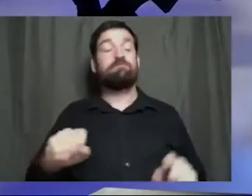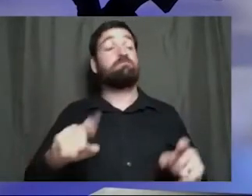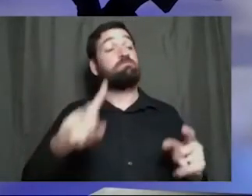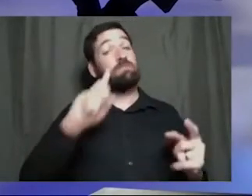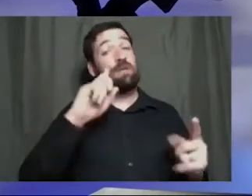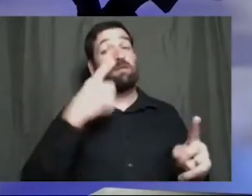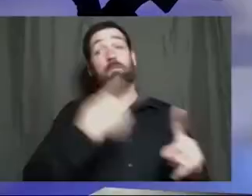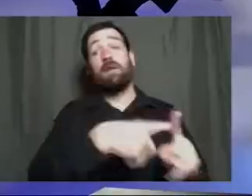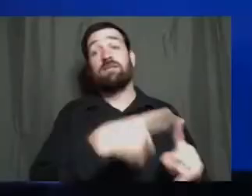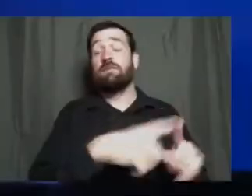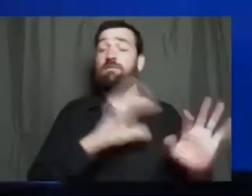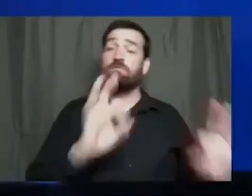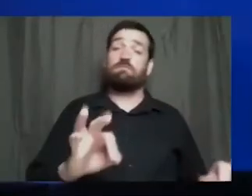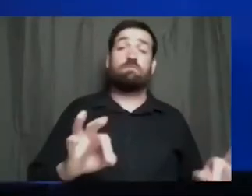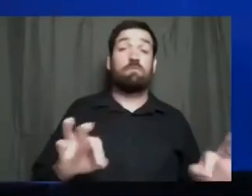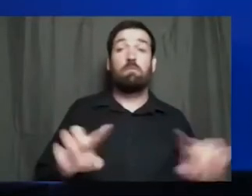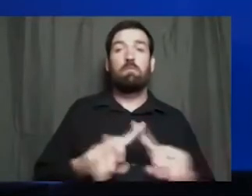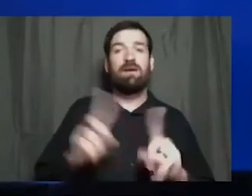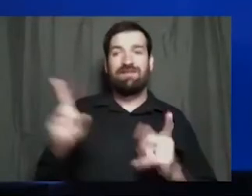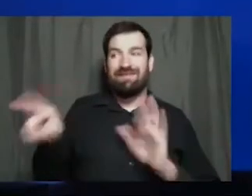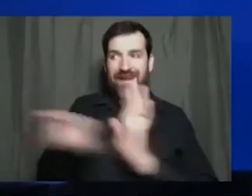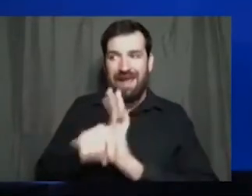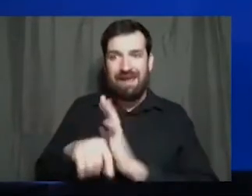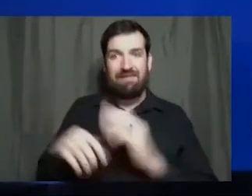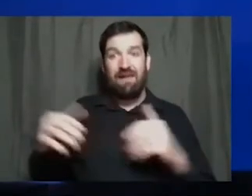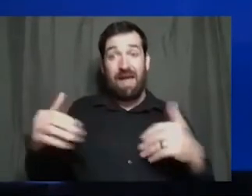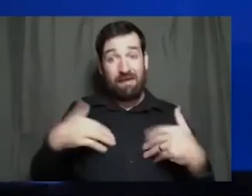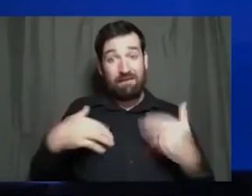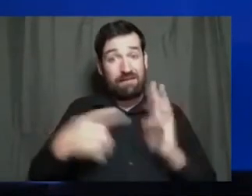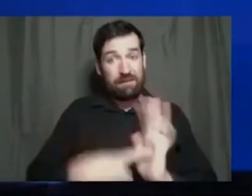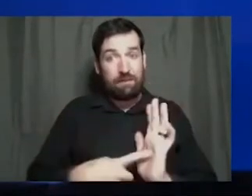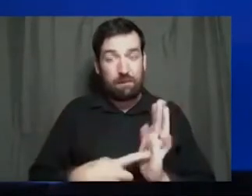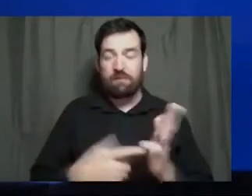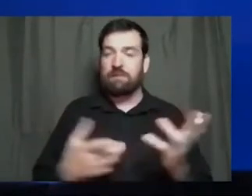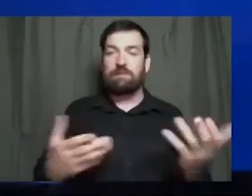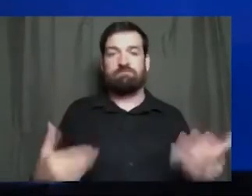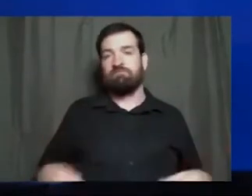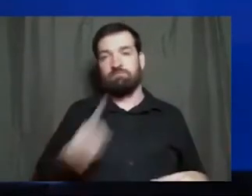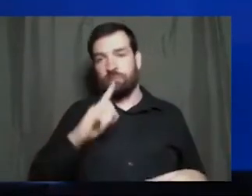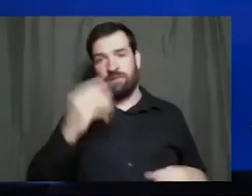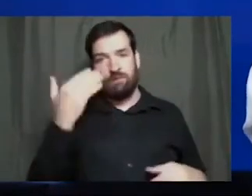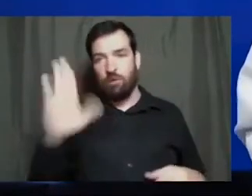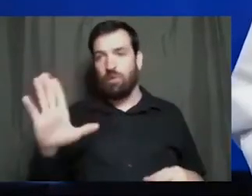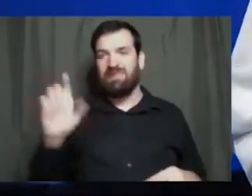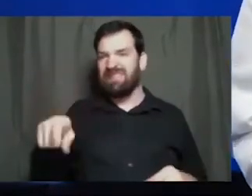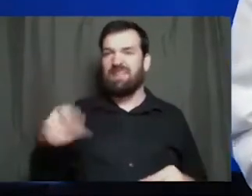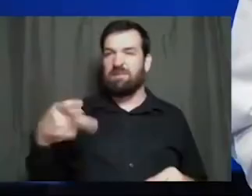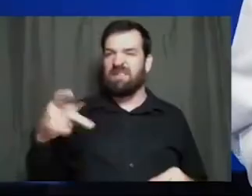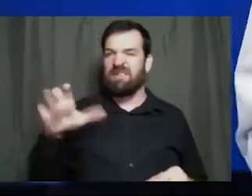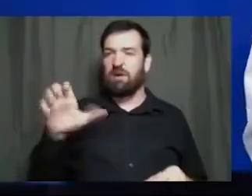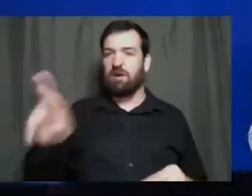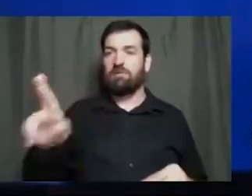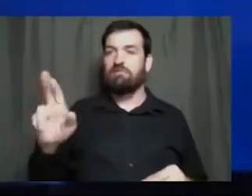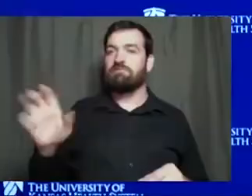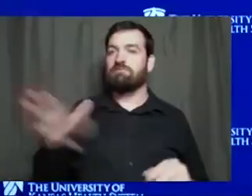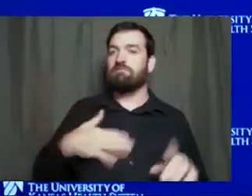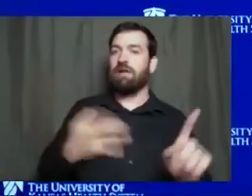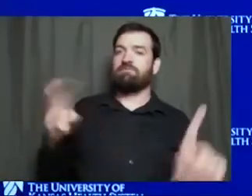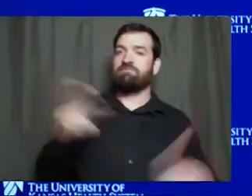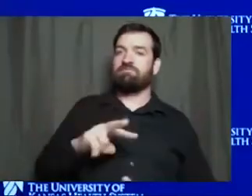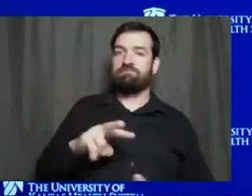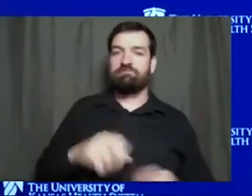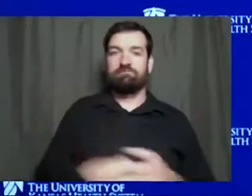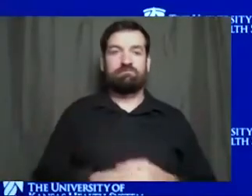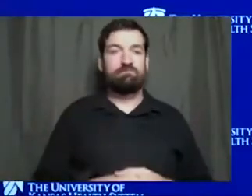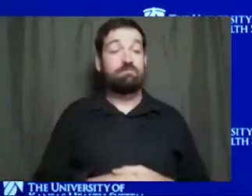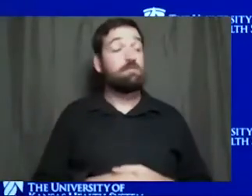and you're symptomatic and you're a little nervous, I think you don't really know. I think you need to go get a piece. That's how I would look at it, Hawkeye. Is that, I think, you know, we understand